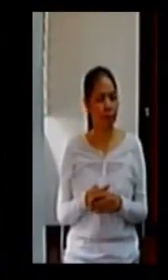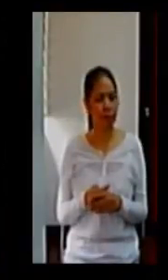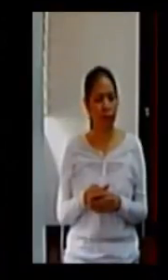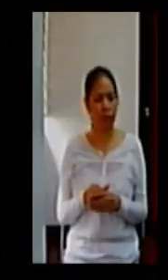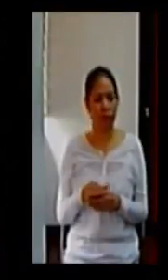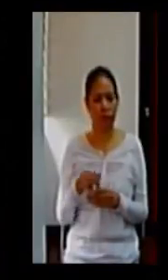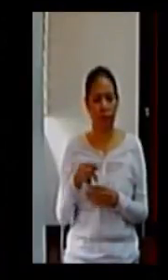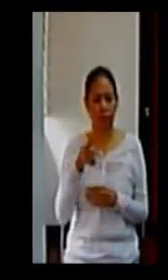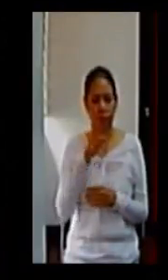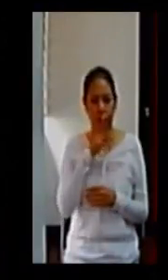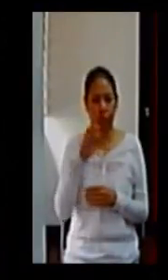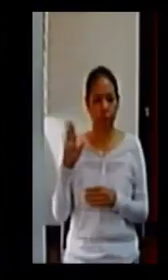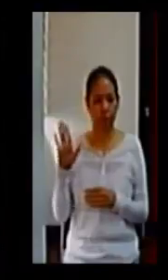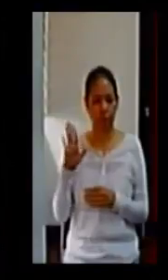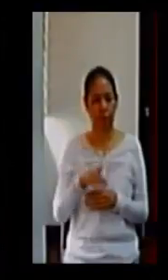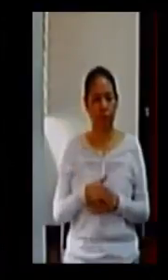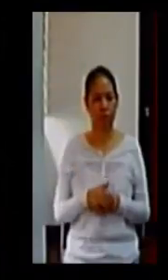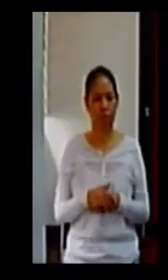Opo.